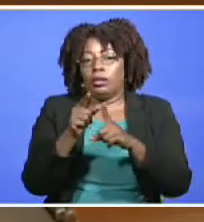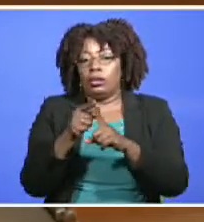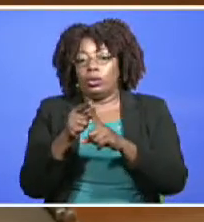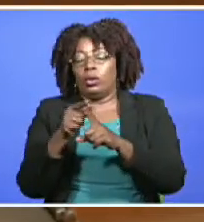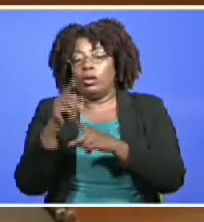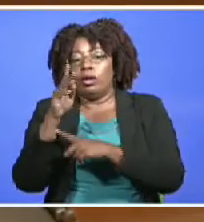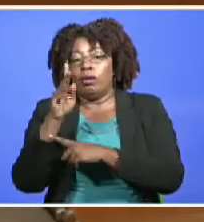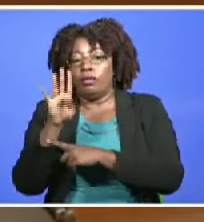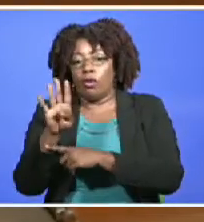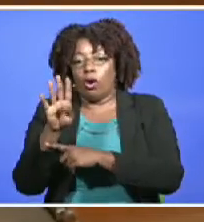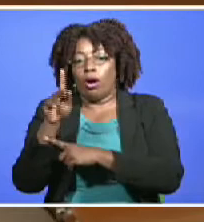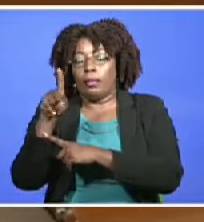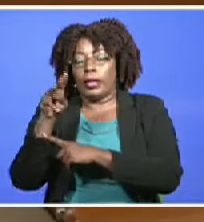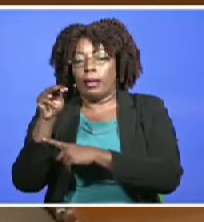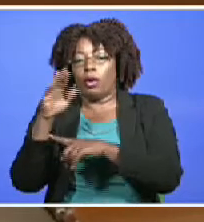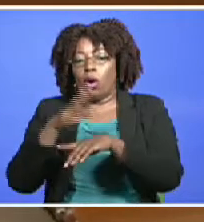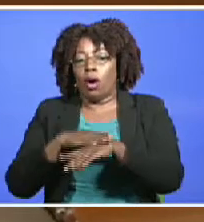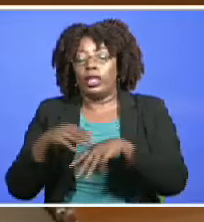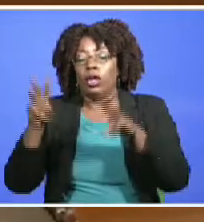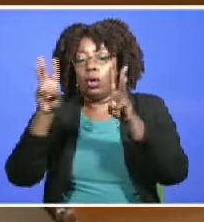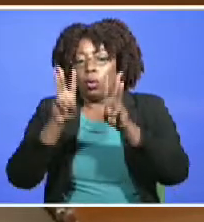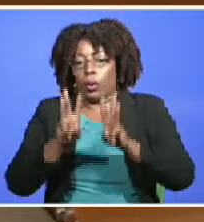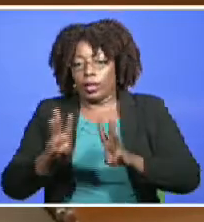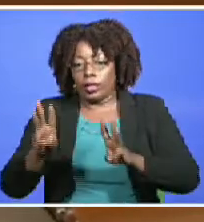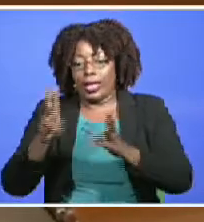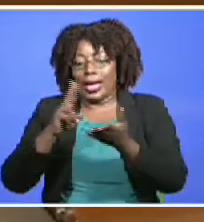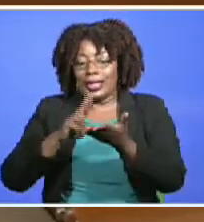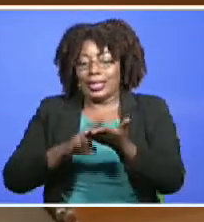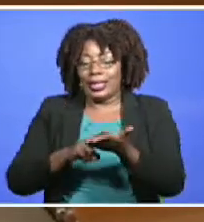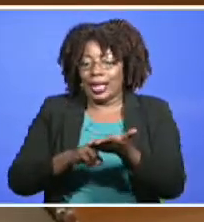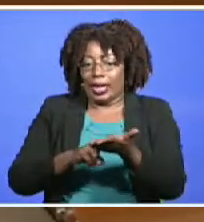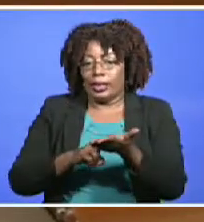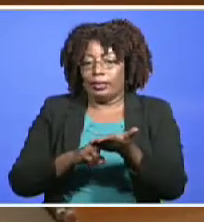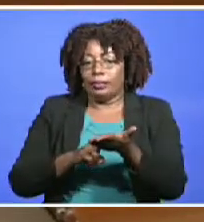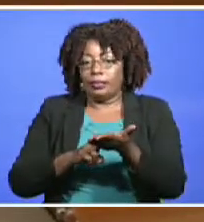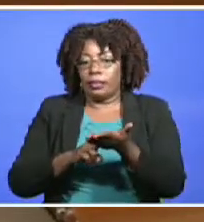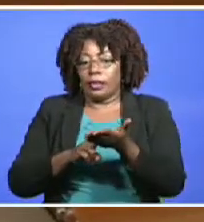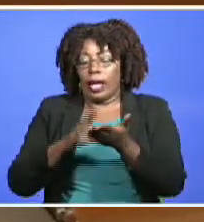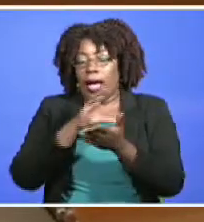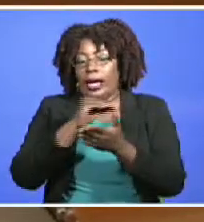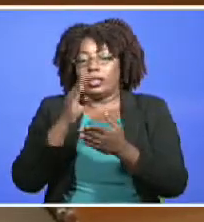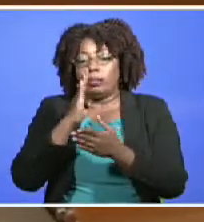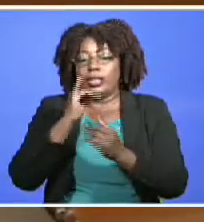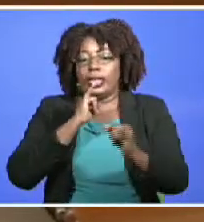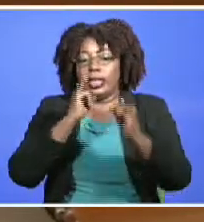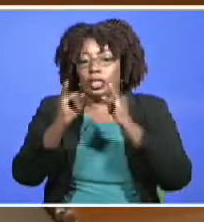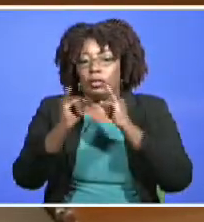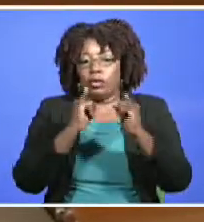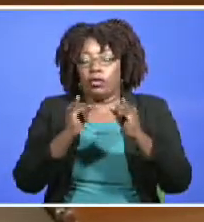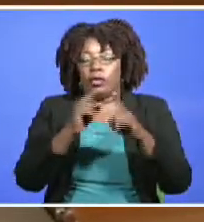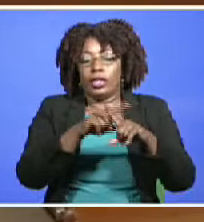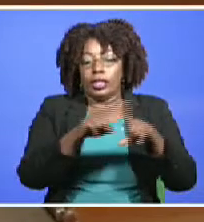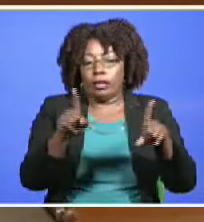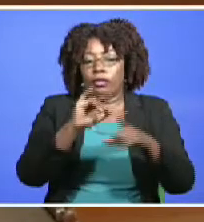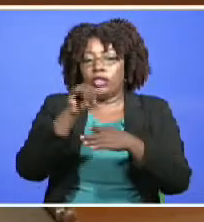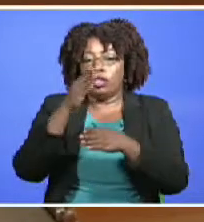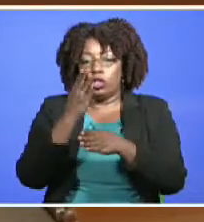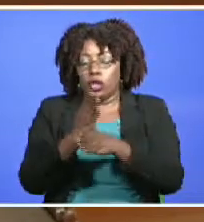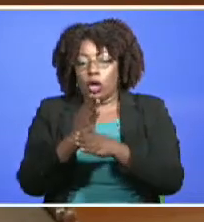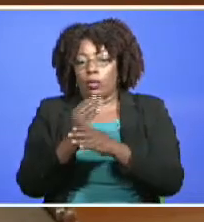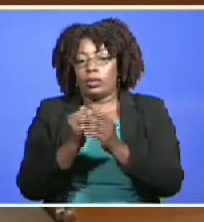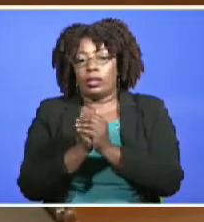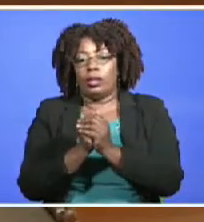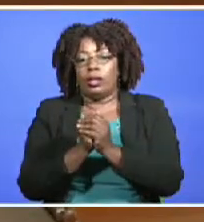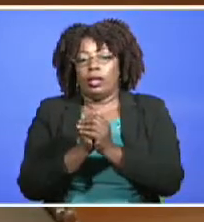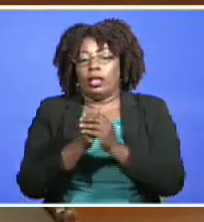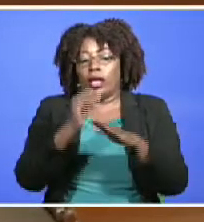p.m. on Wednesday and sign up and be interviewed for the possible jobs. Jobs are available both